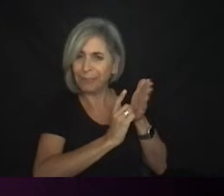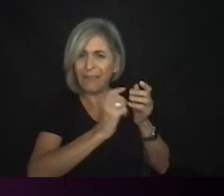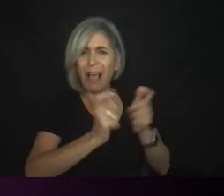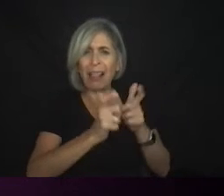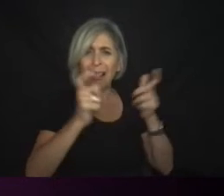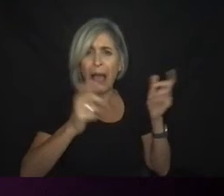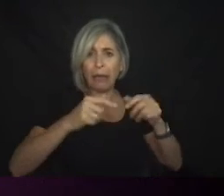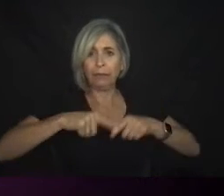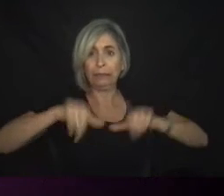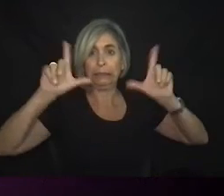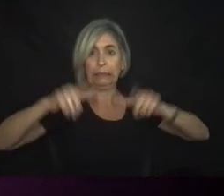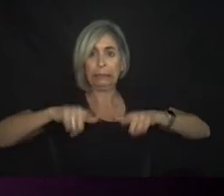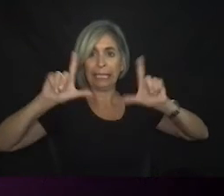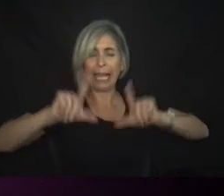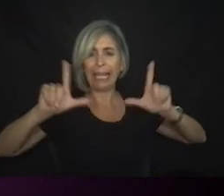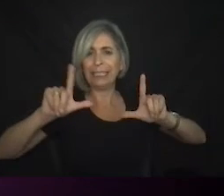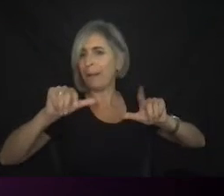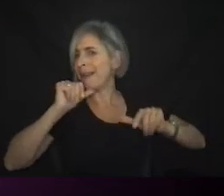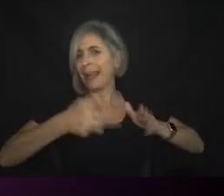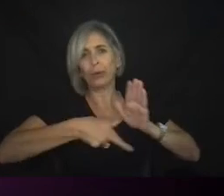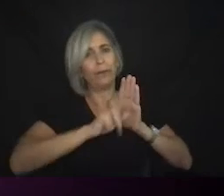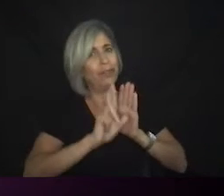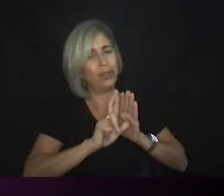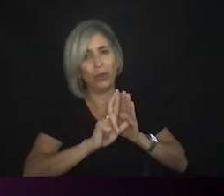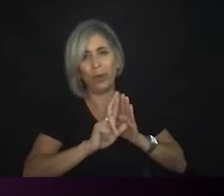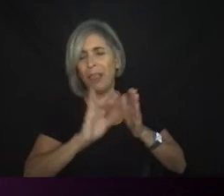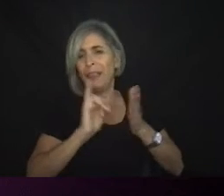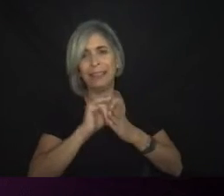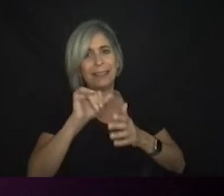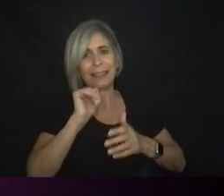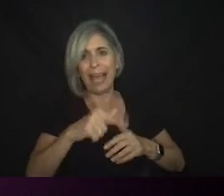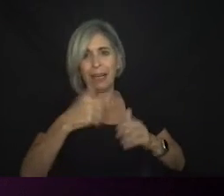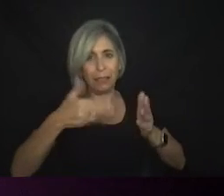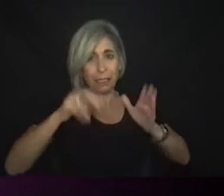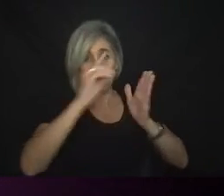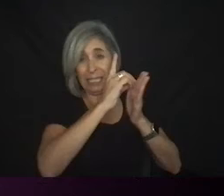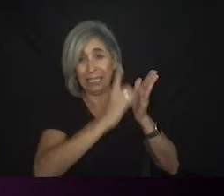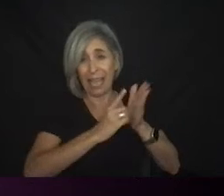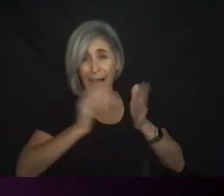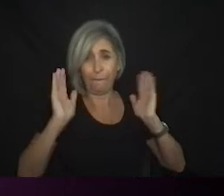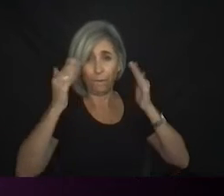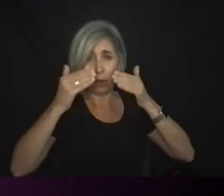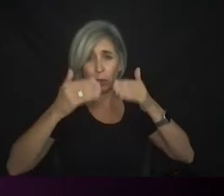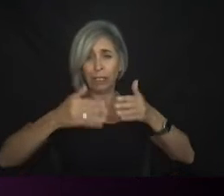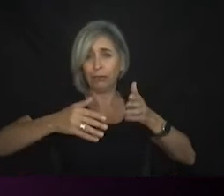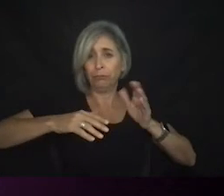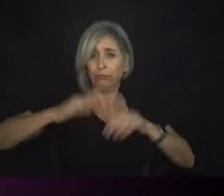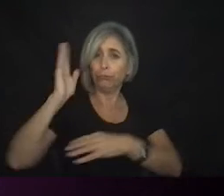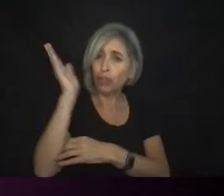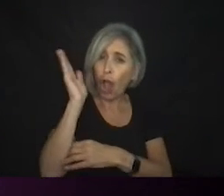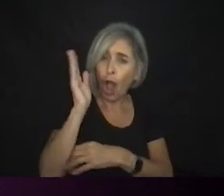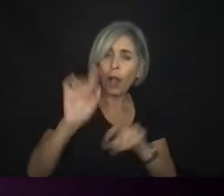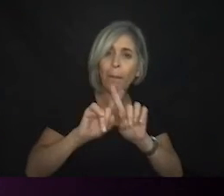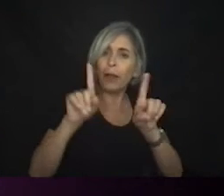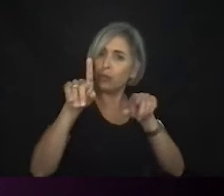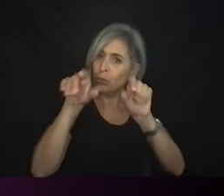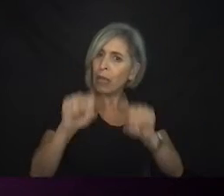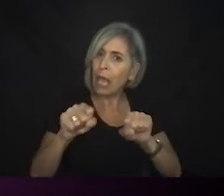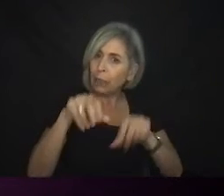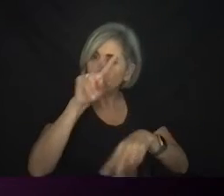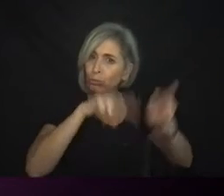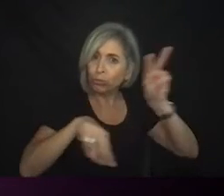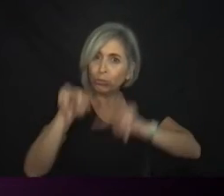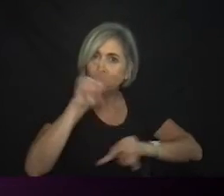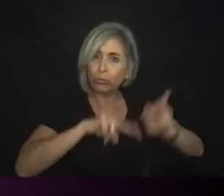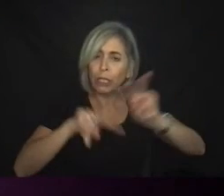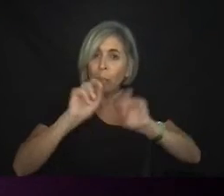set of slides that I'm not going to go over because this is not like a design-focused talk, but you guys can read through